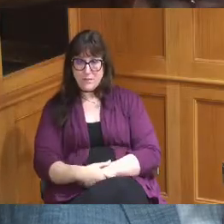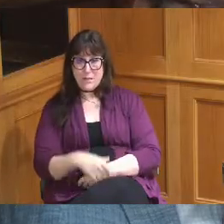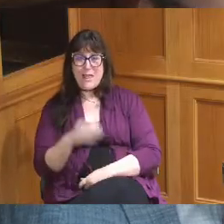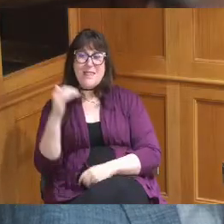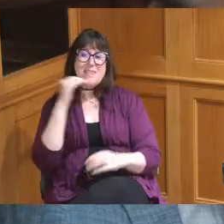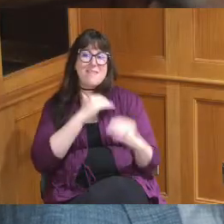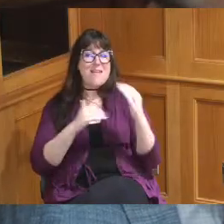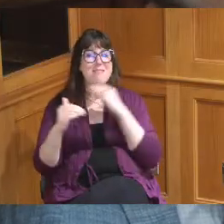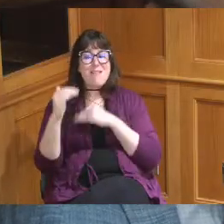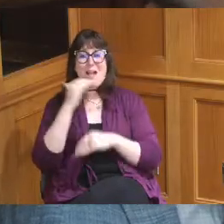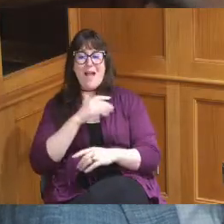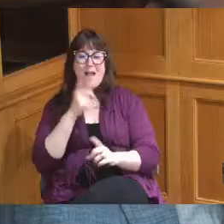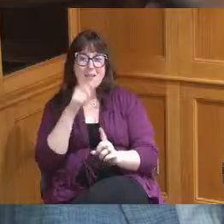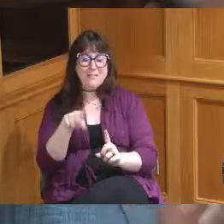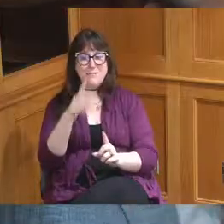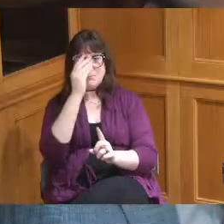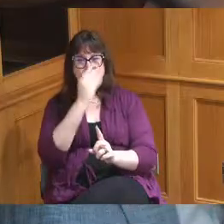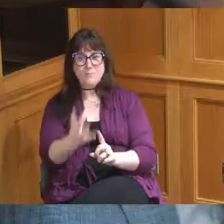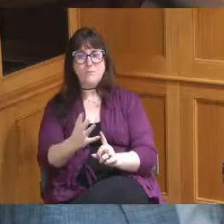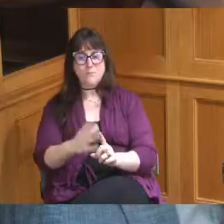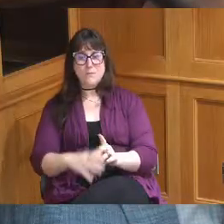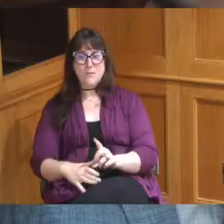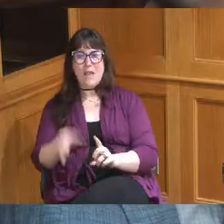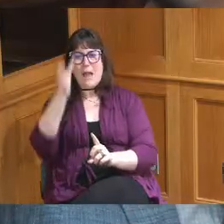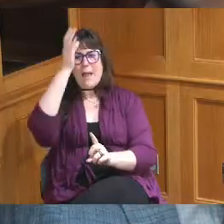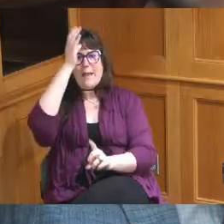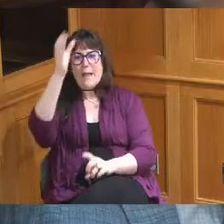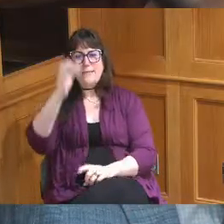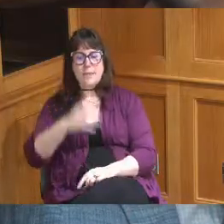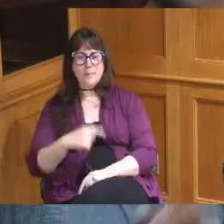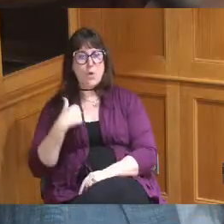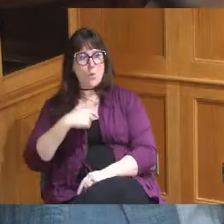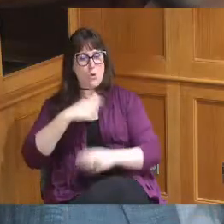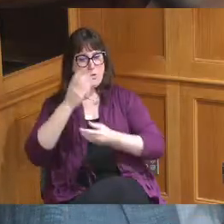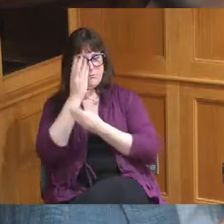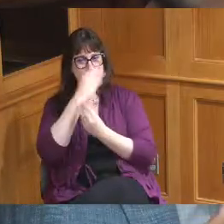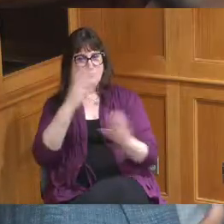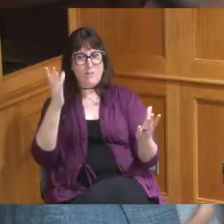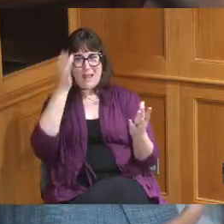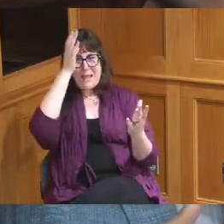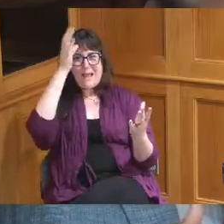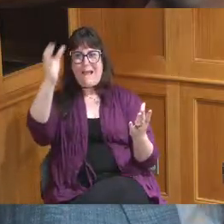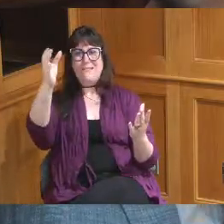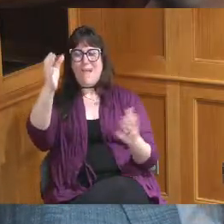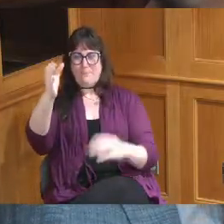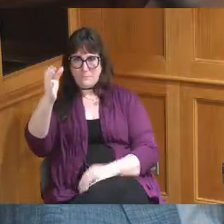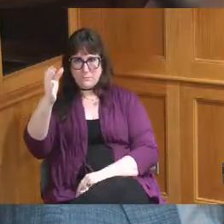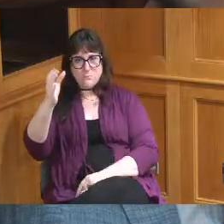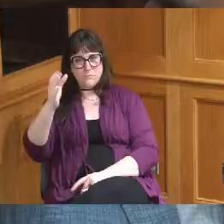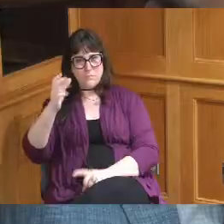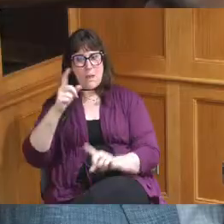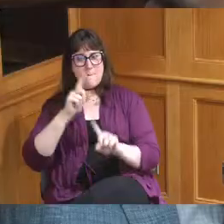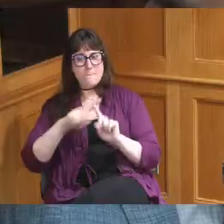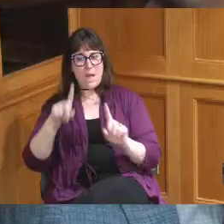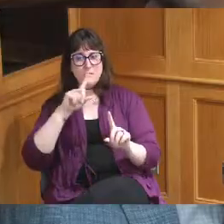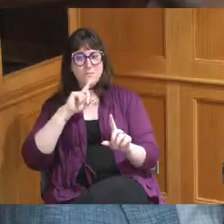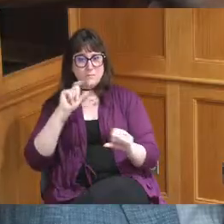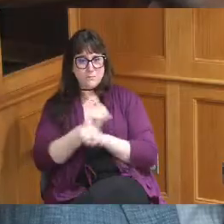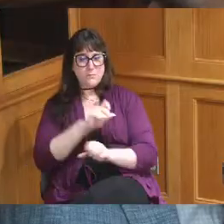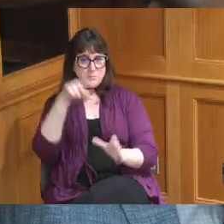to the taxpayers. They gave them a concept. That's what we're doing today. They gave them a concept. But the